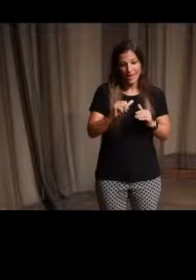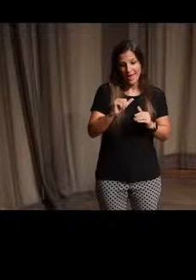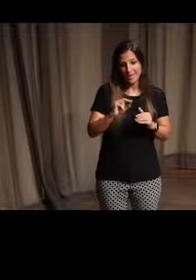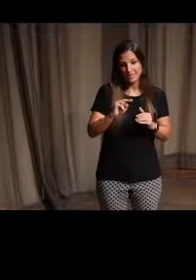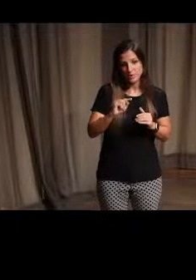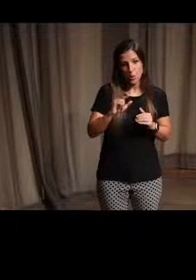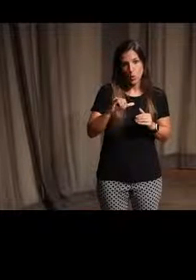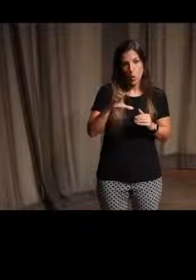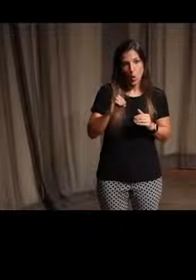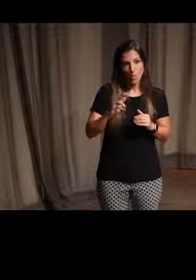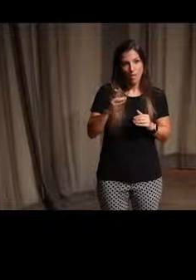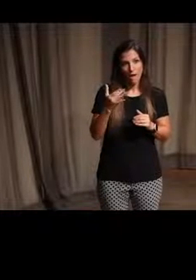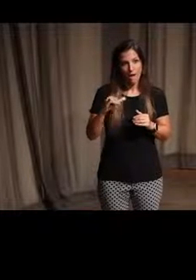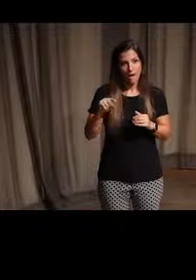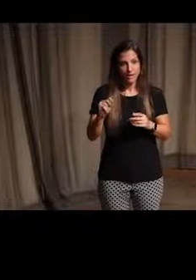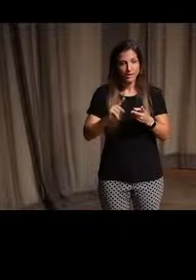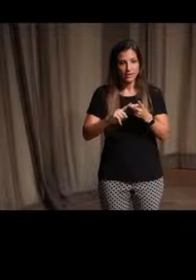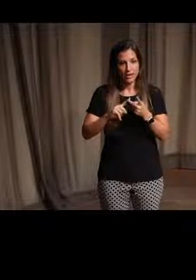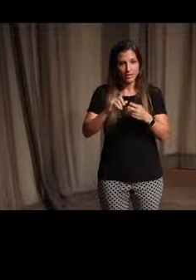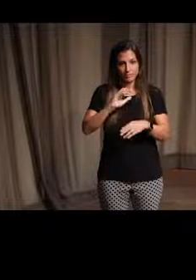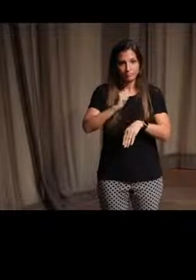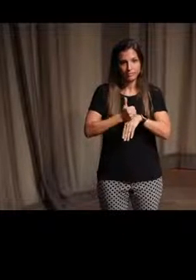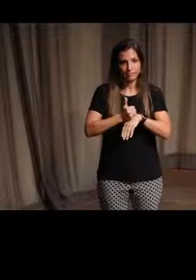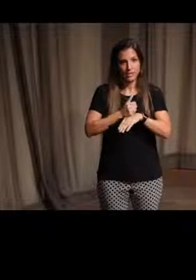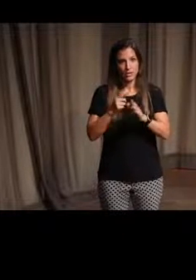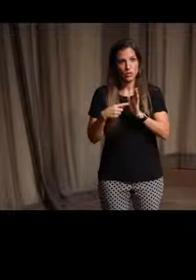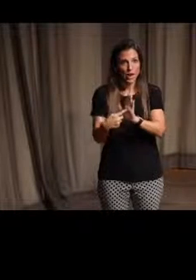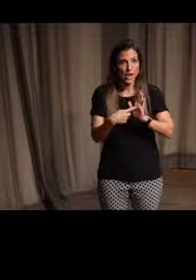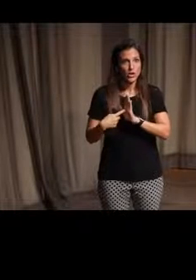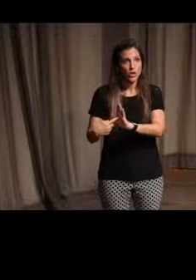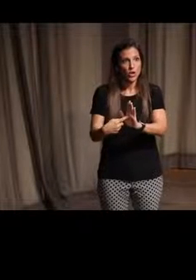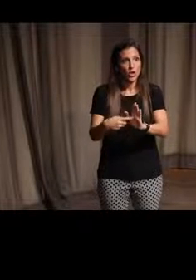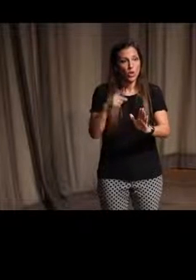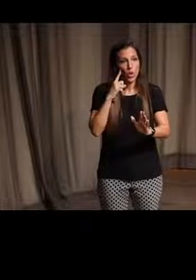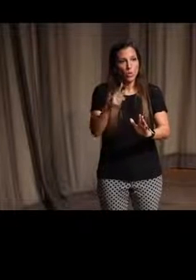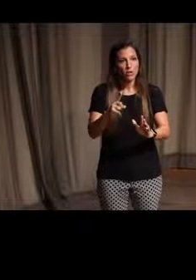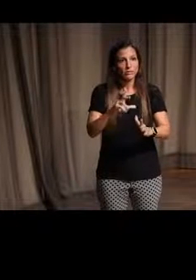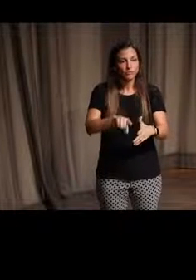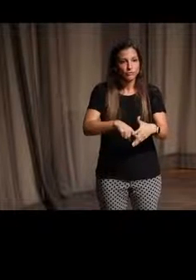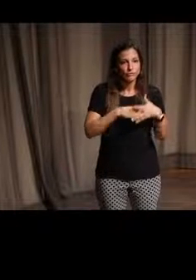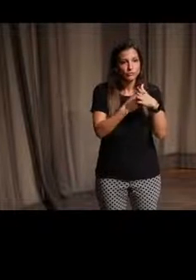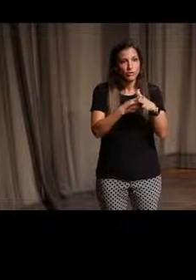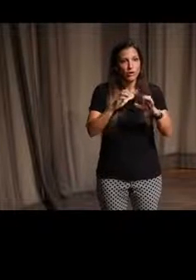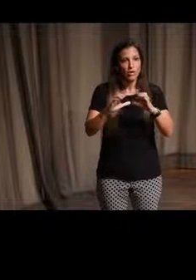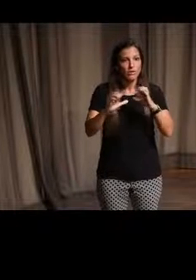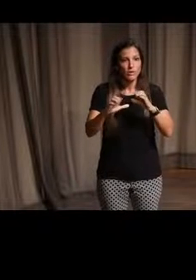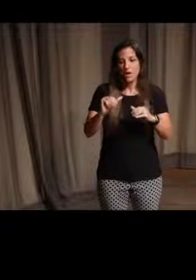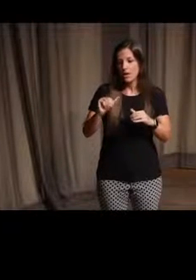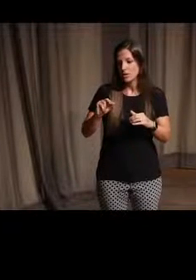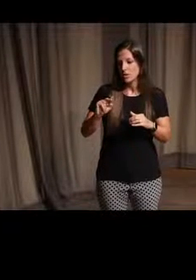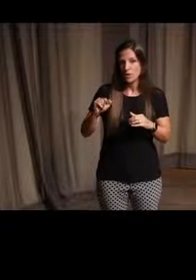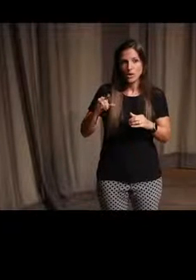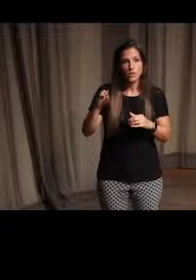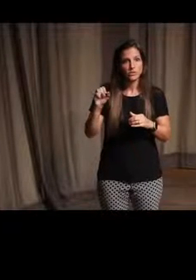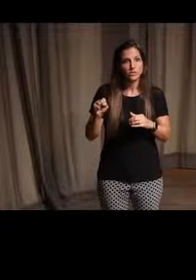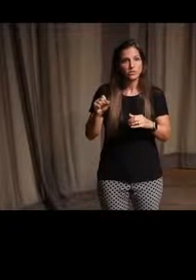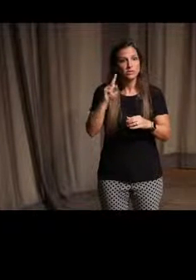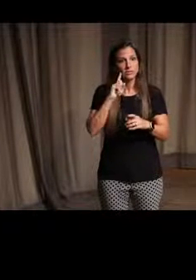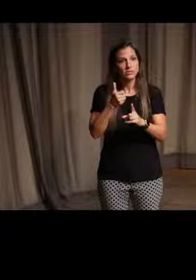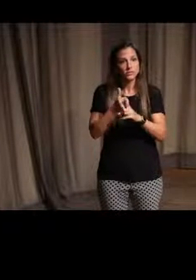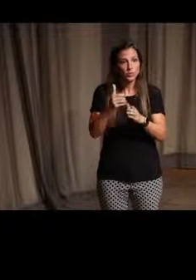Wright and PAMM assistant curator Maritza Lacayo will engage in a conversation about Antonia's newest digital